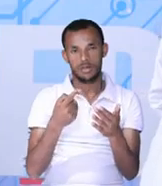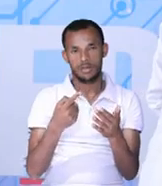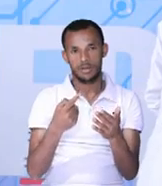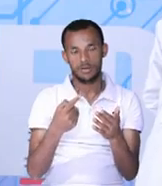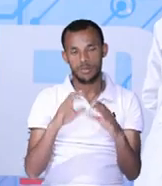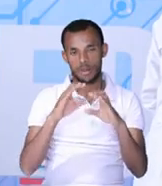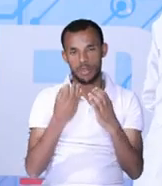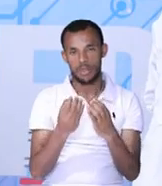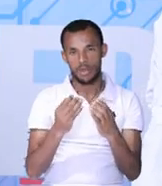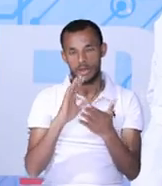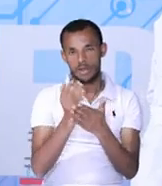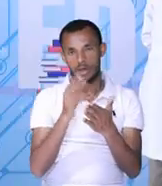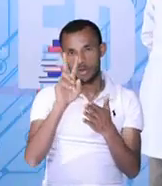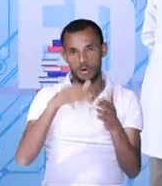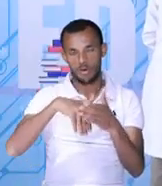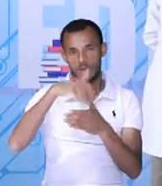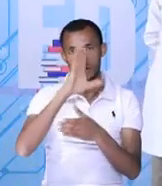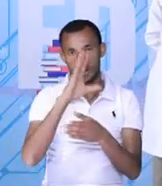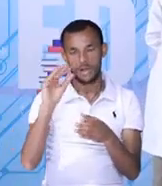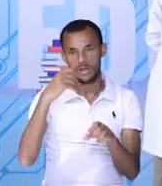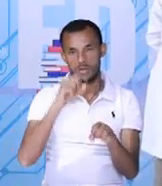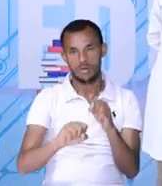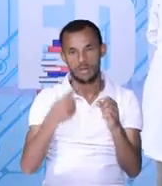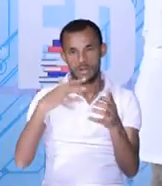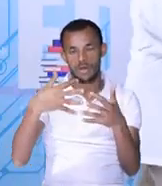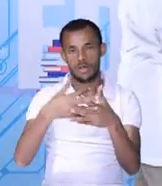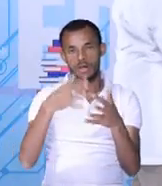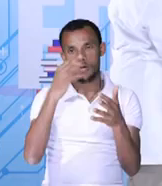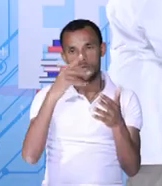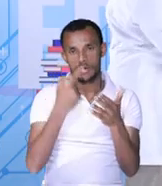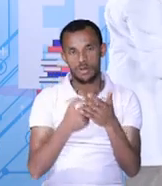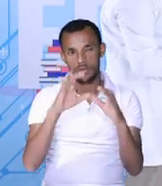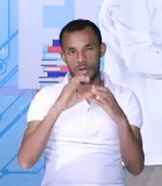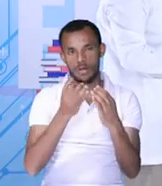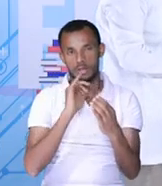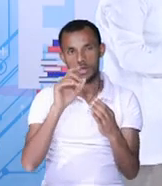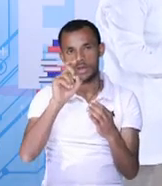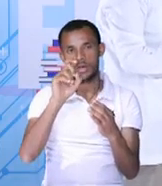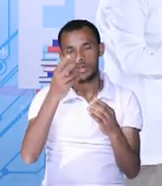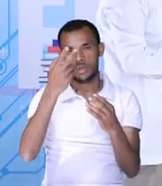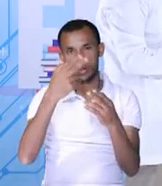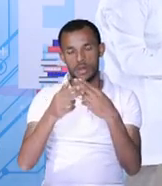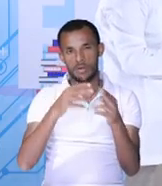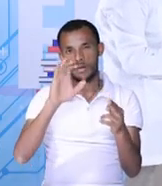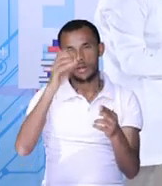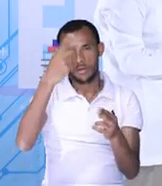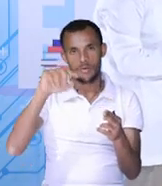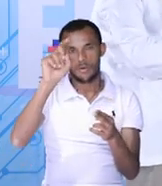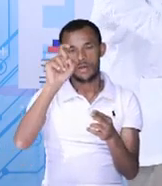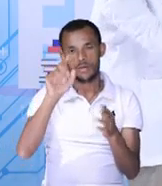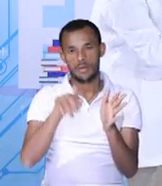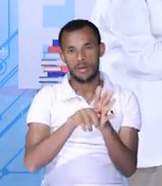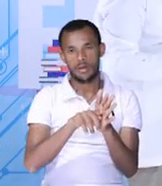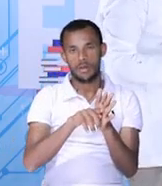only, just taking 2 outside, and so the integration of this part is it is x times e raised to x minus e